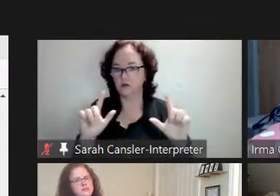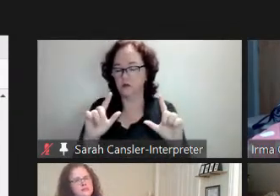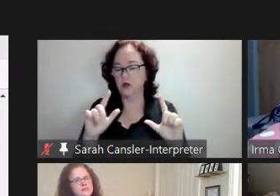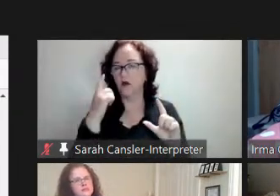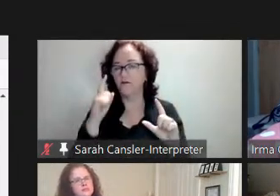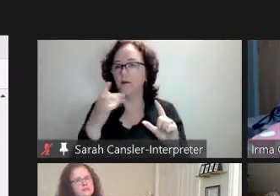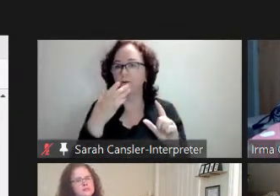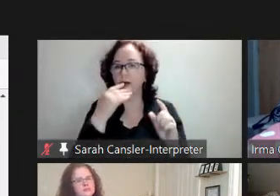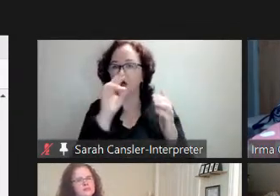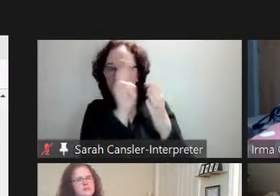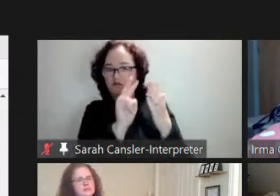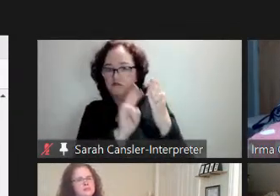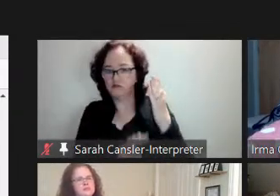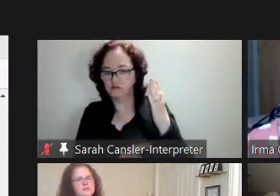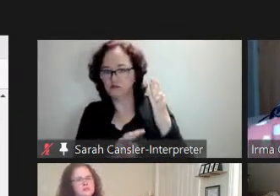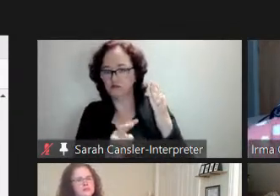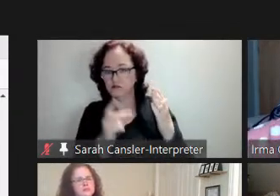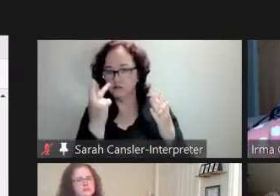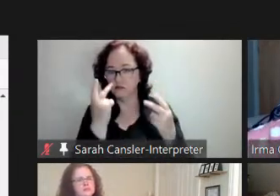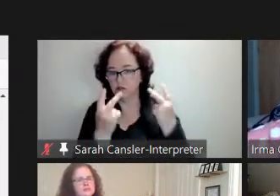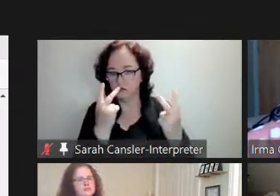readability.